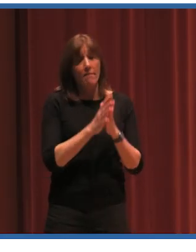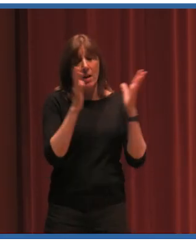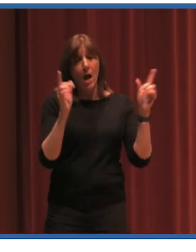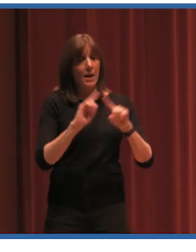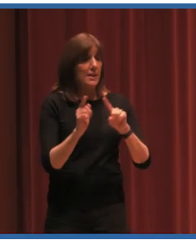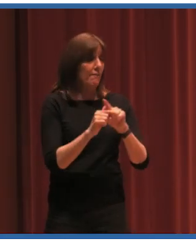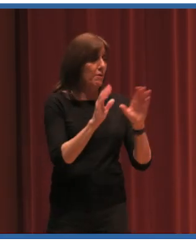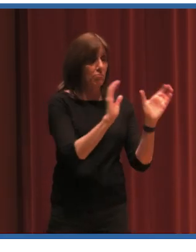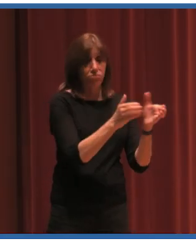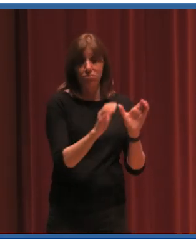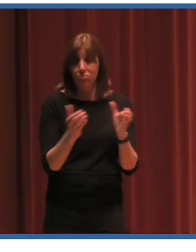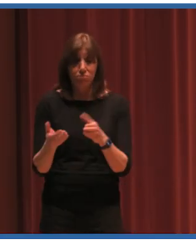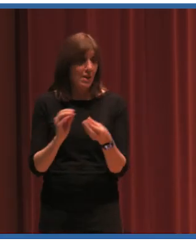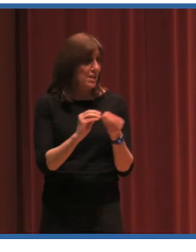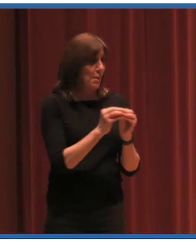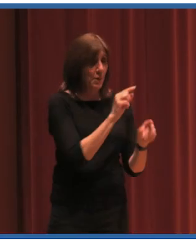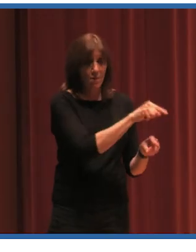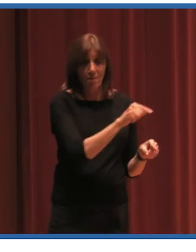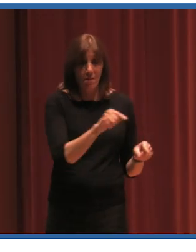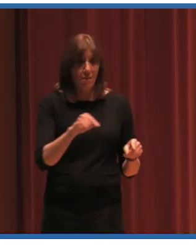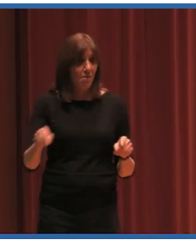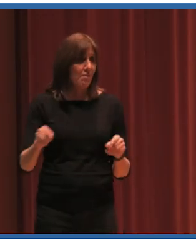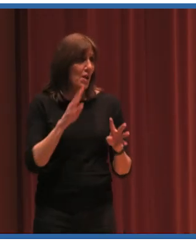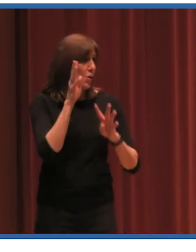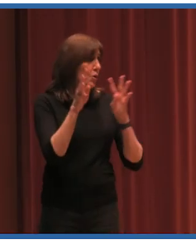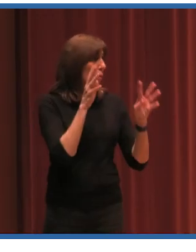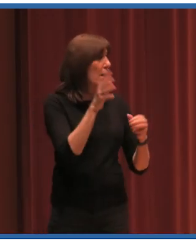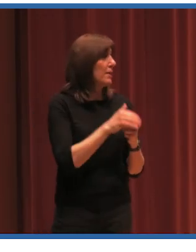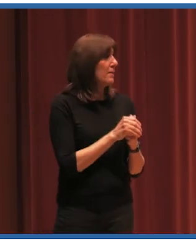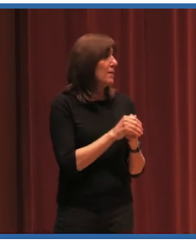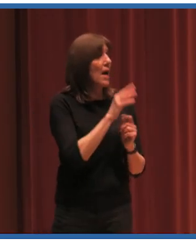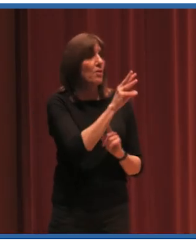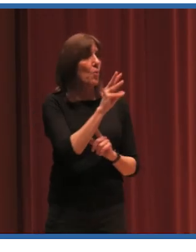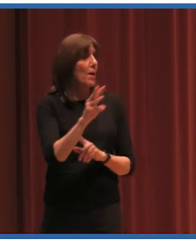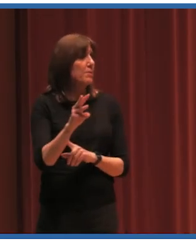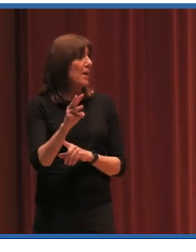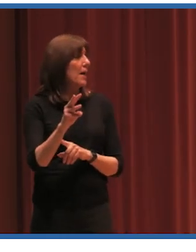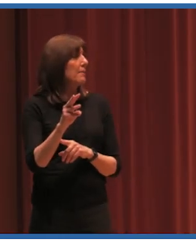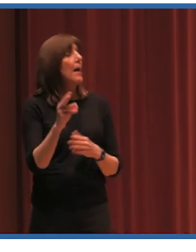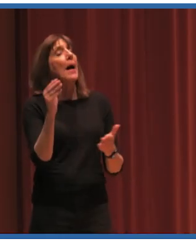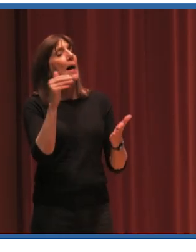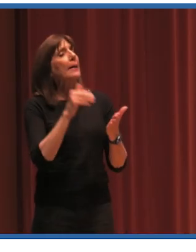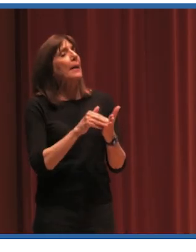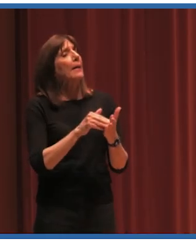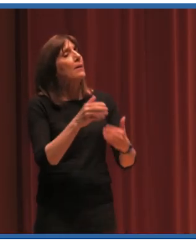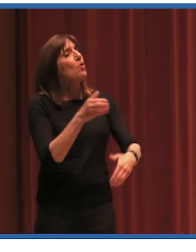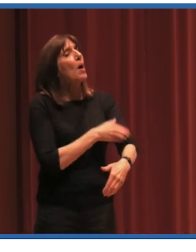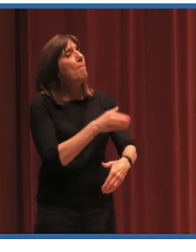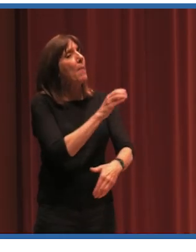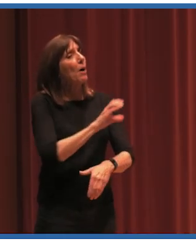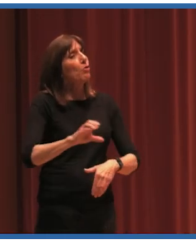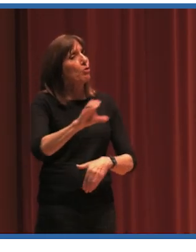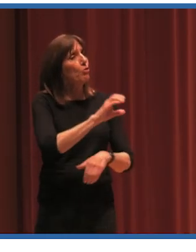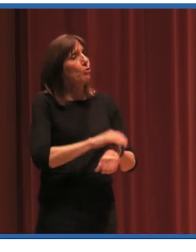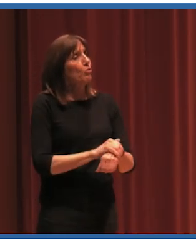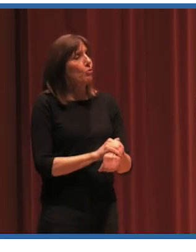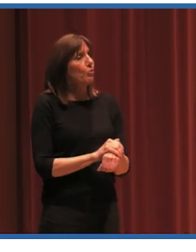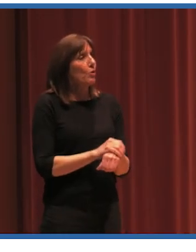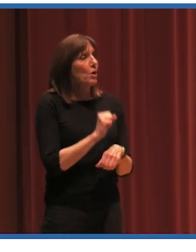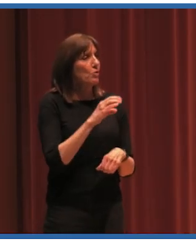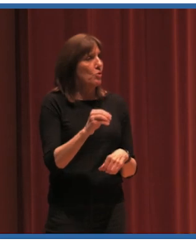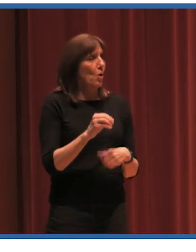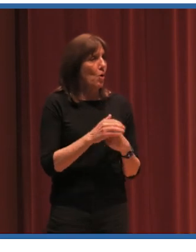we've created that are out on our Iowa Cancer Registry website. They are meant, again, to empower those of you who are